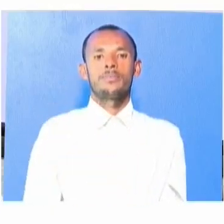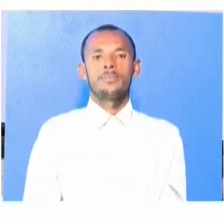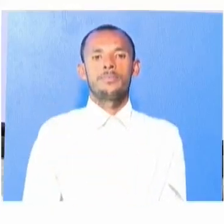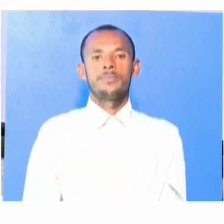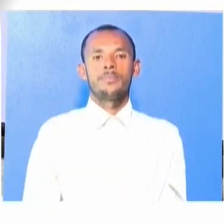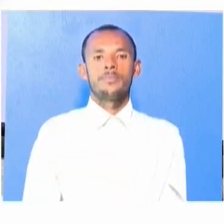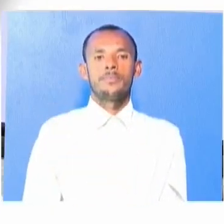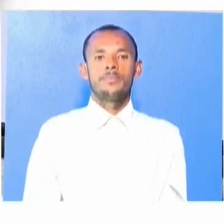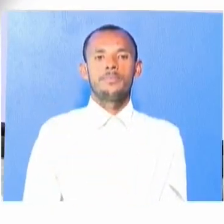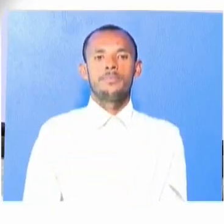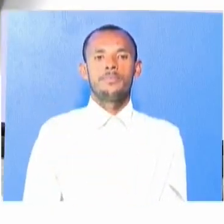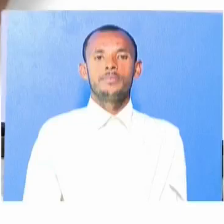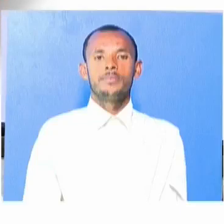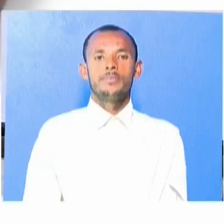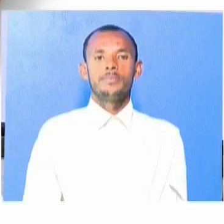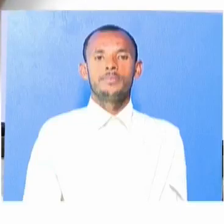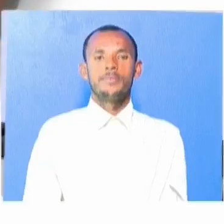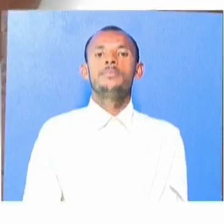integers.